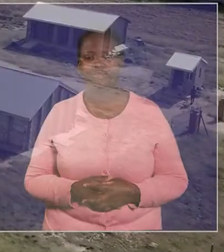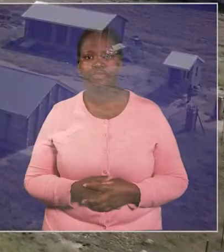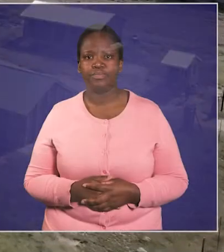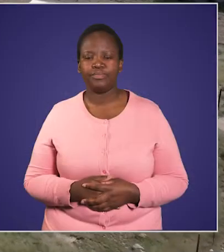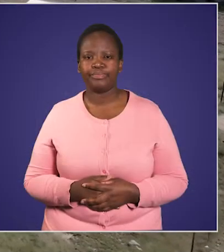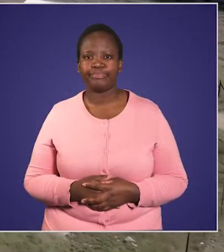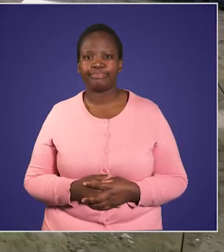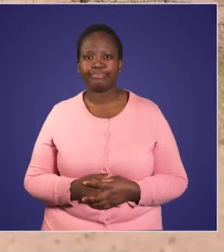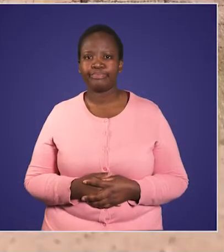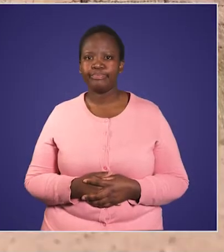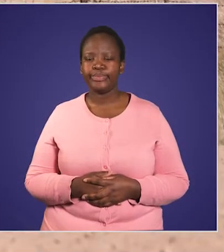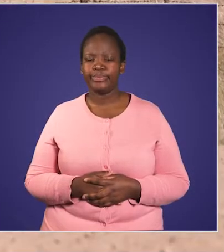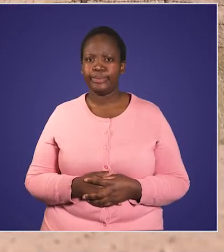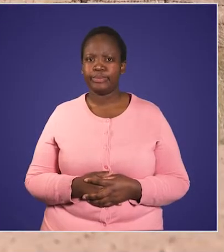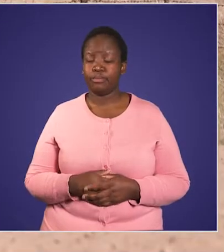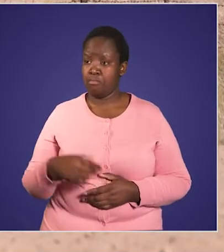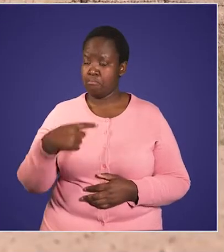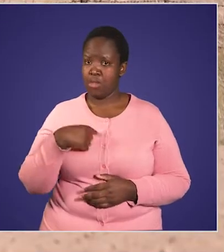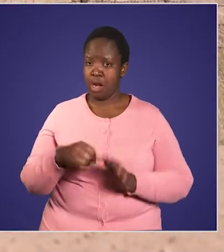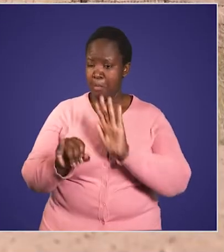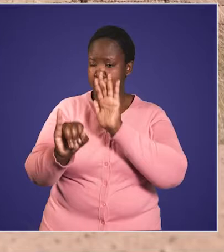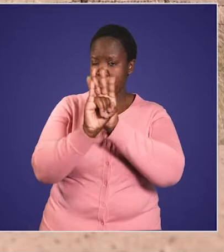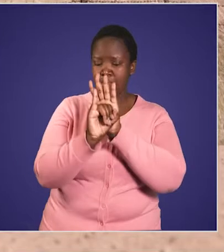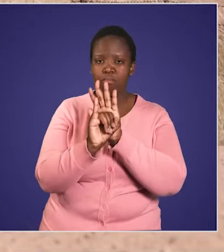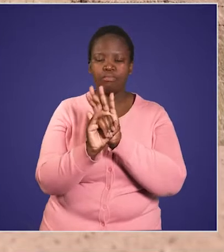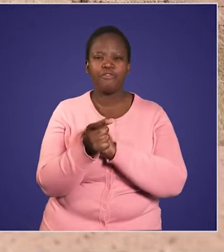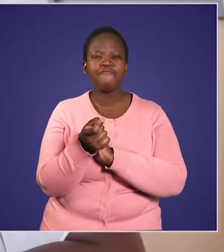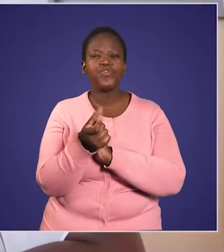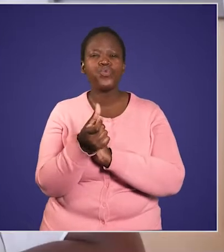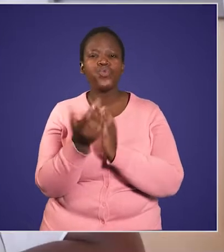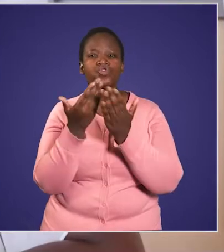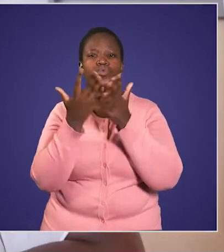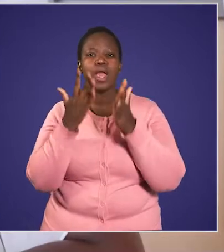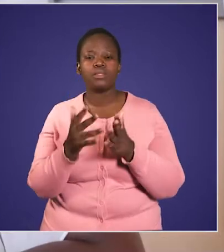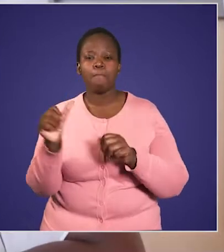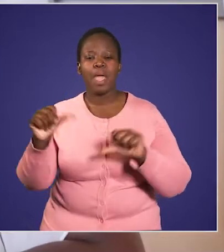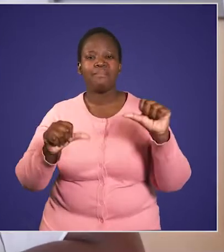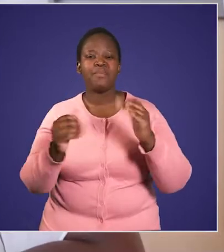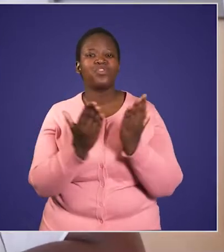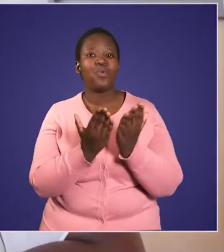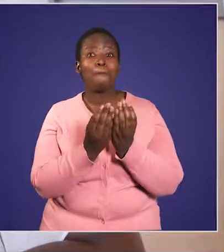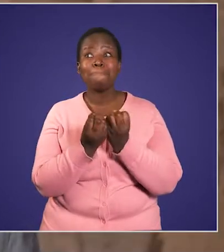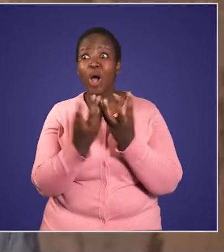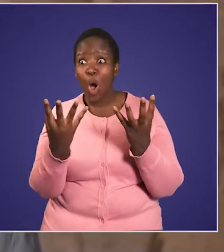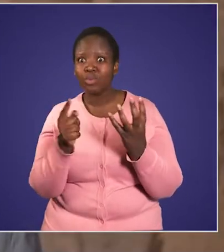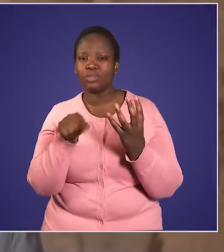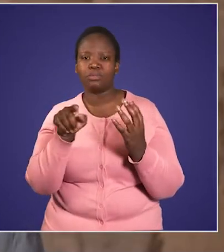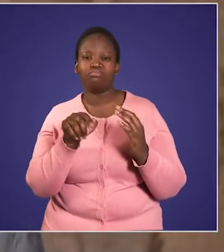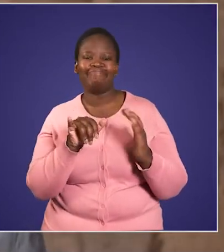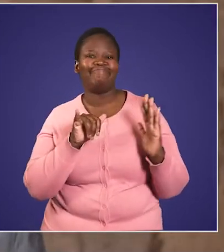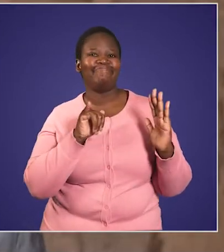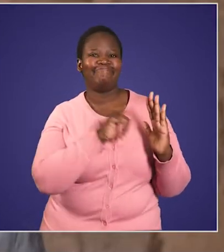What I've noticed is that few of students are coming back while most of them are still at home. I'm kind